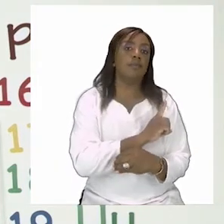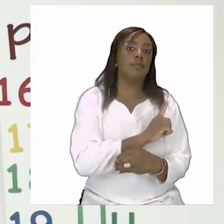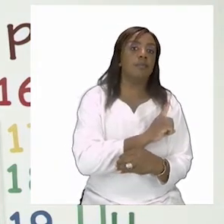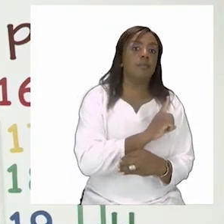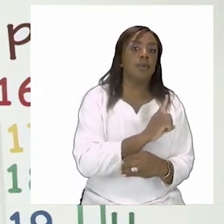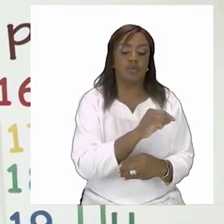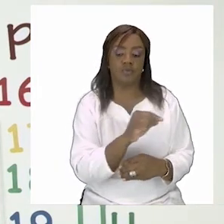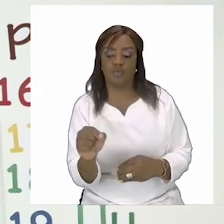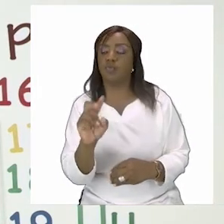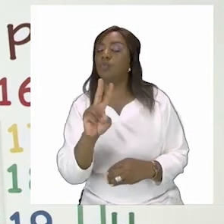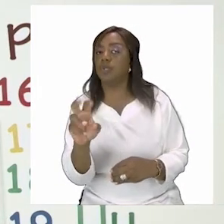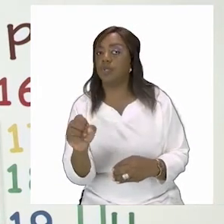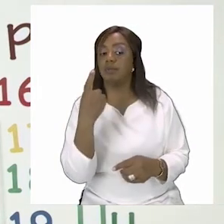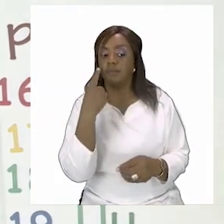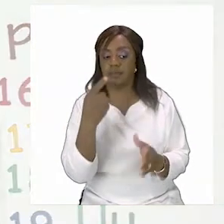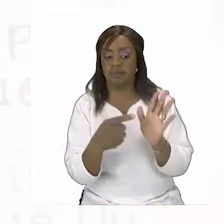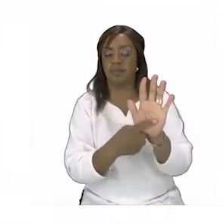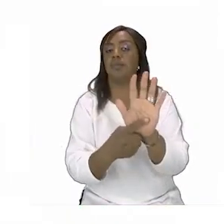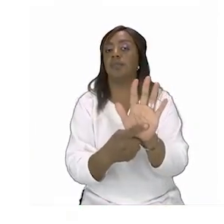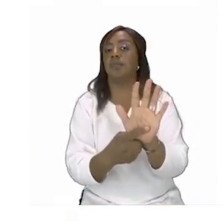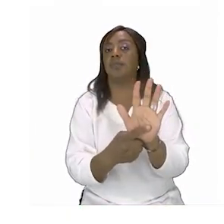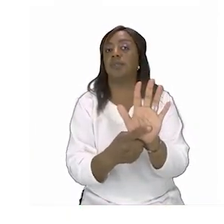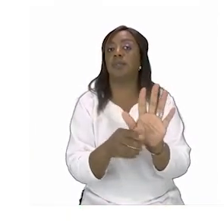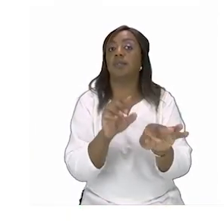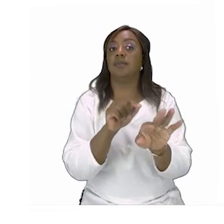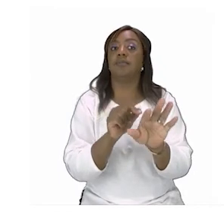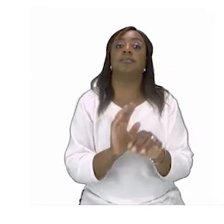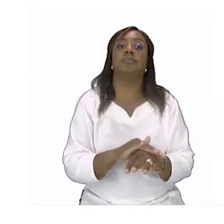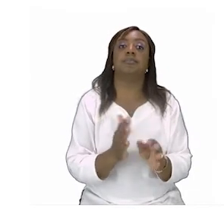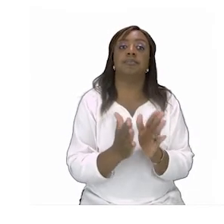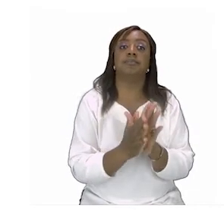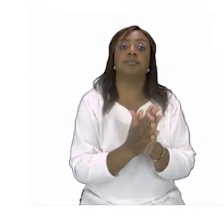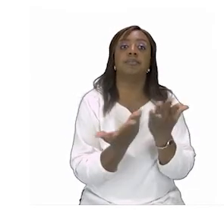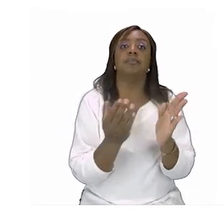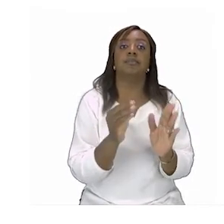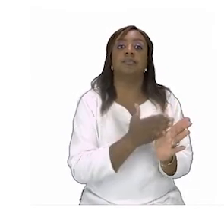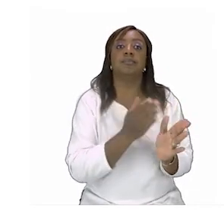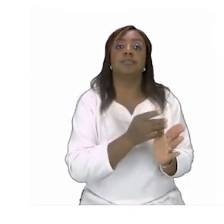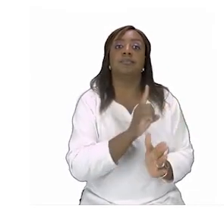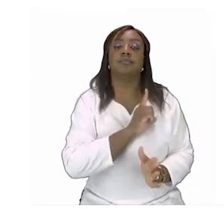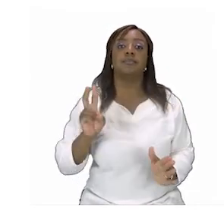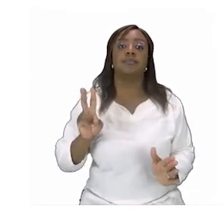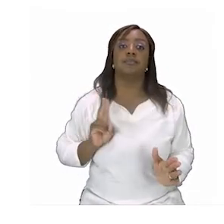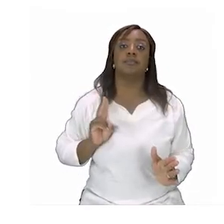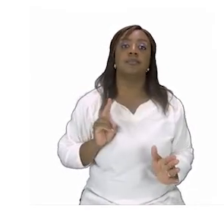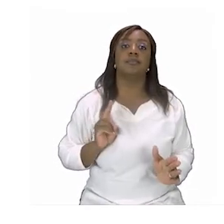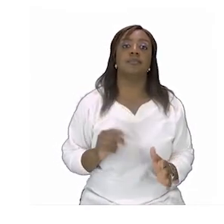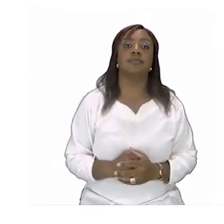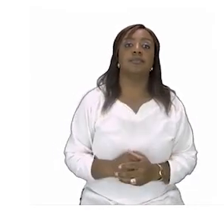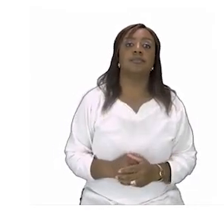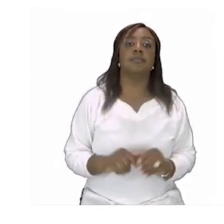our exercise for today. Let's take a look at our booklets. We are now being asked to complete the